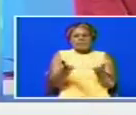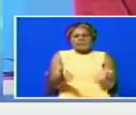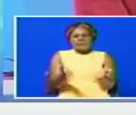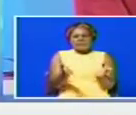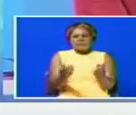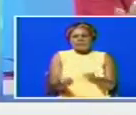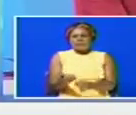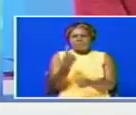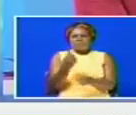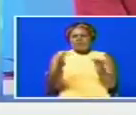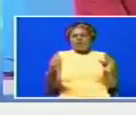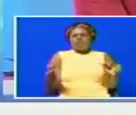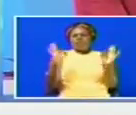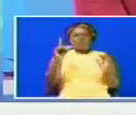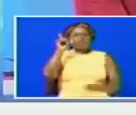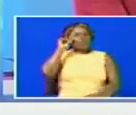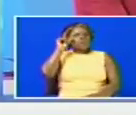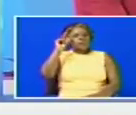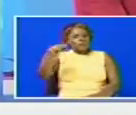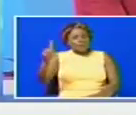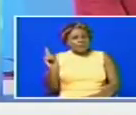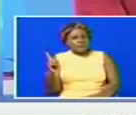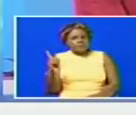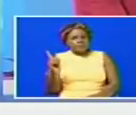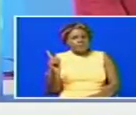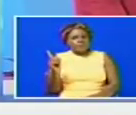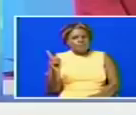come out in the official Twitter handle. Is that correct?